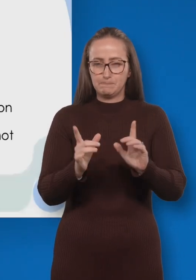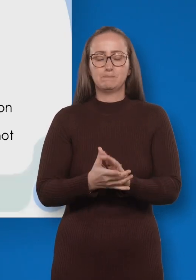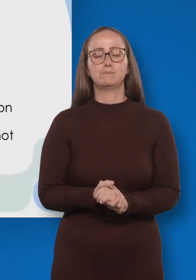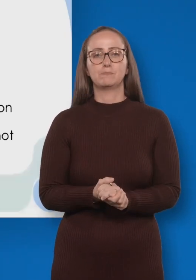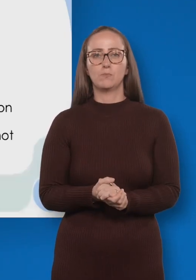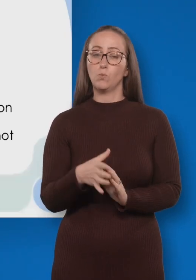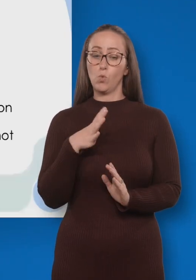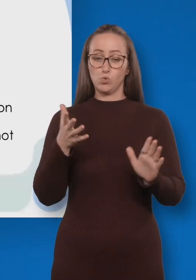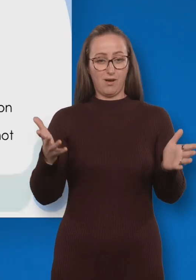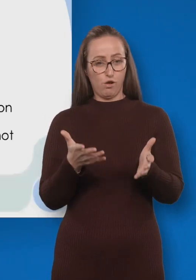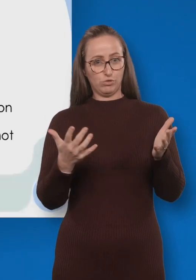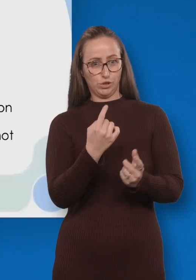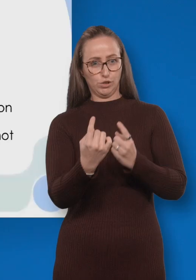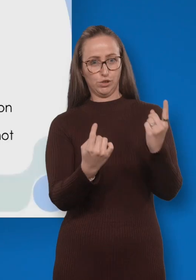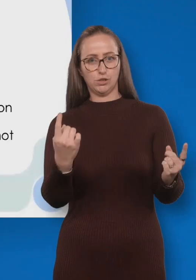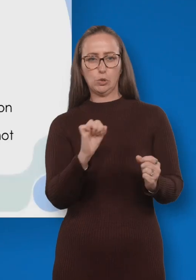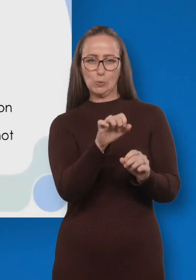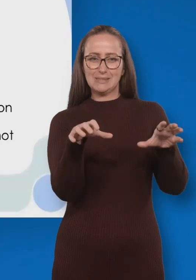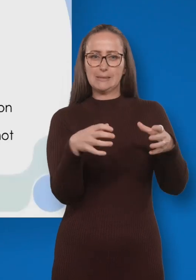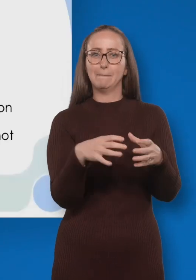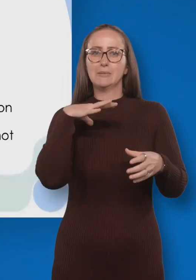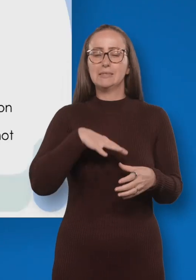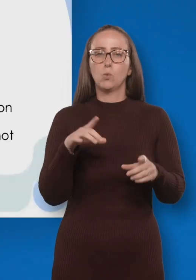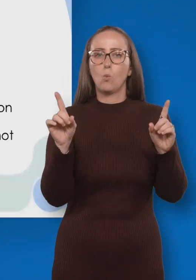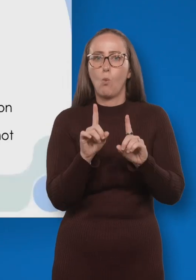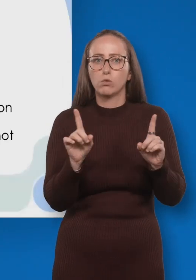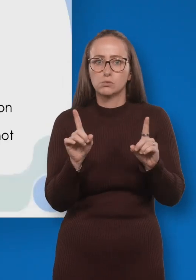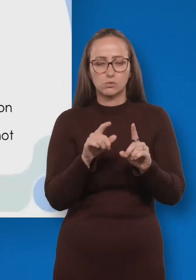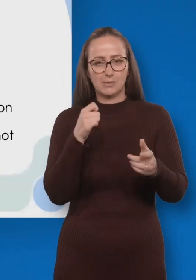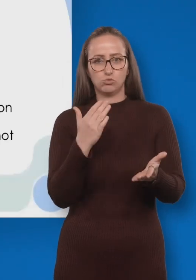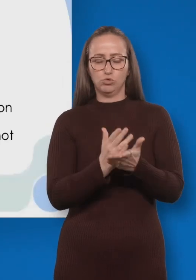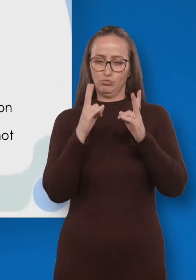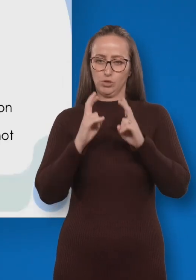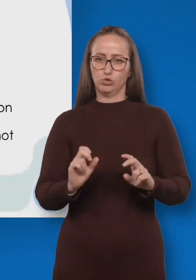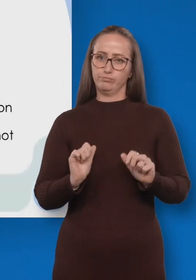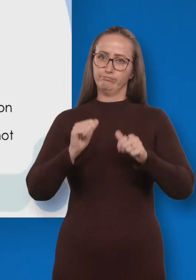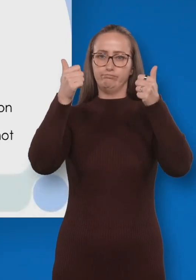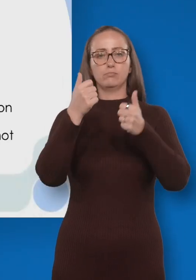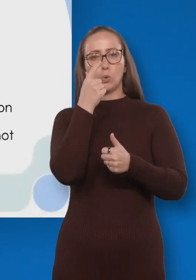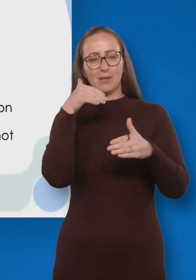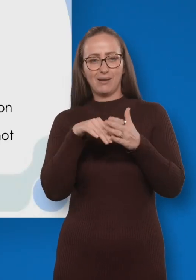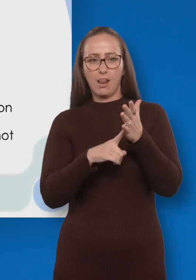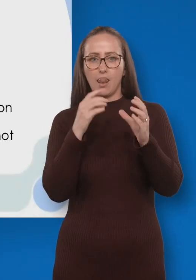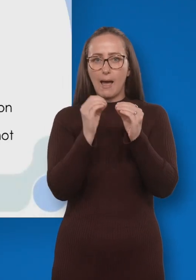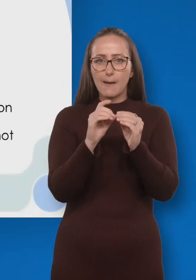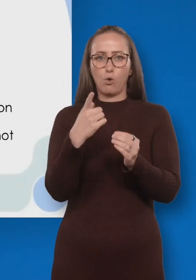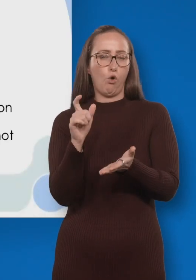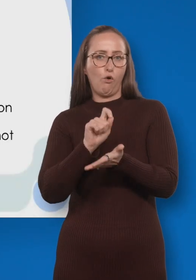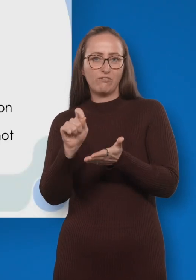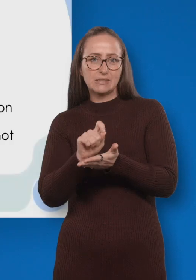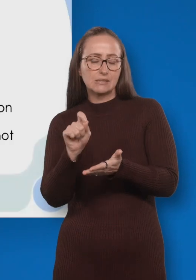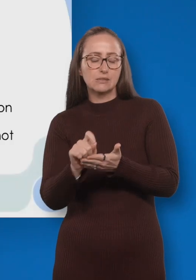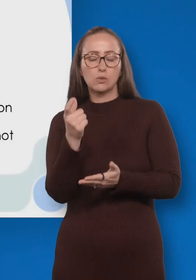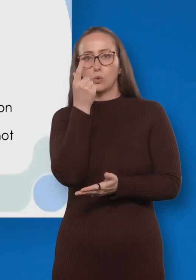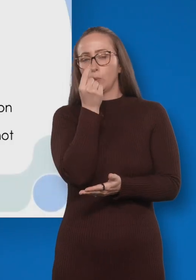we want to encourage you to think about what does your team need to do the research optimally, whether you're in a lab, whether you're in an office. This could be with